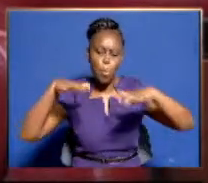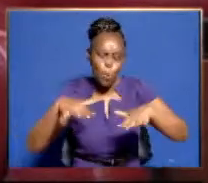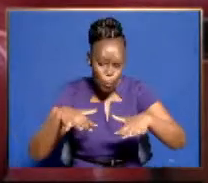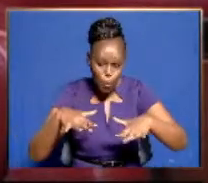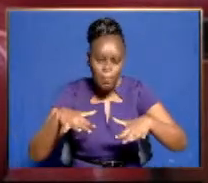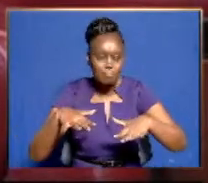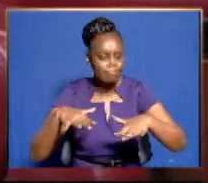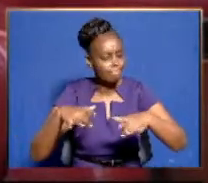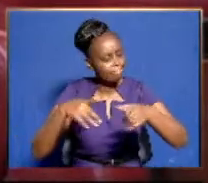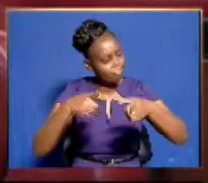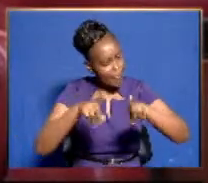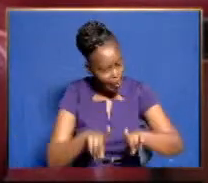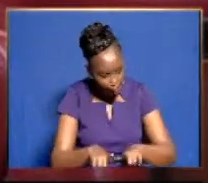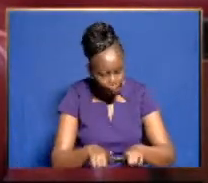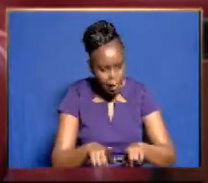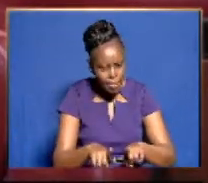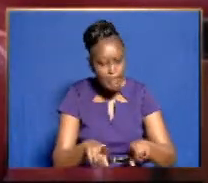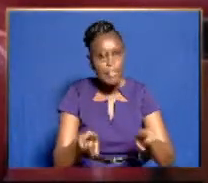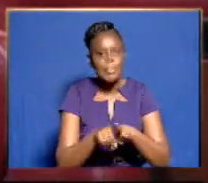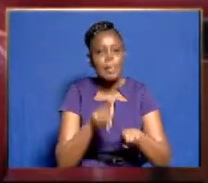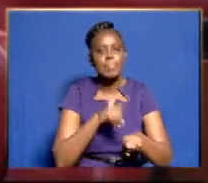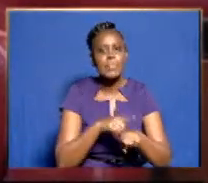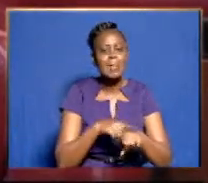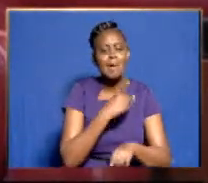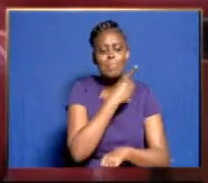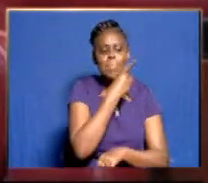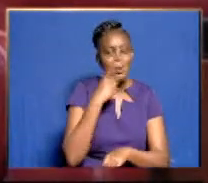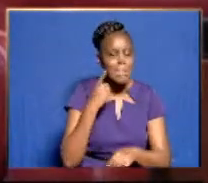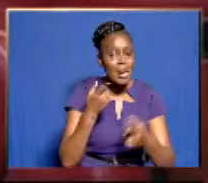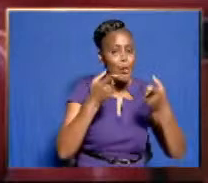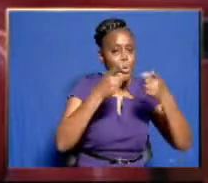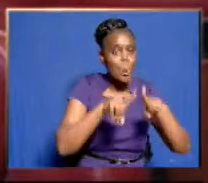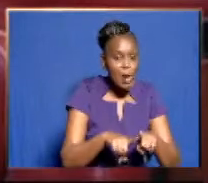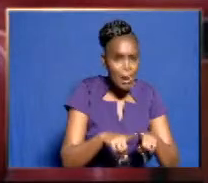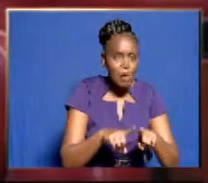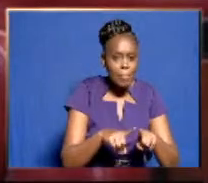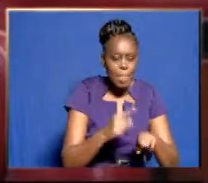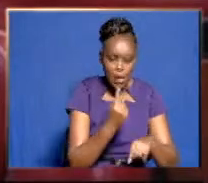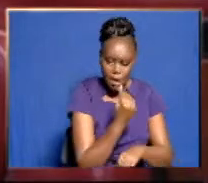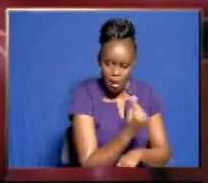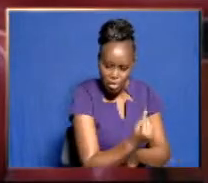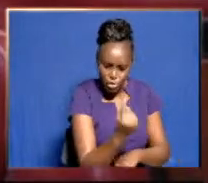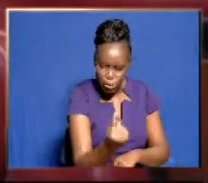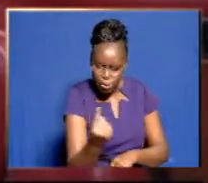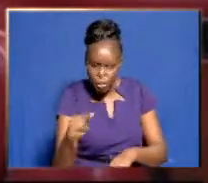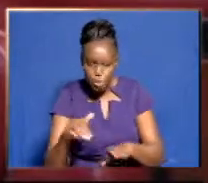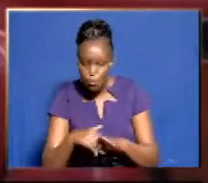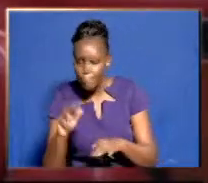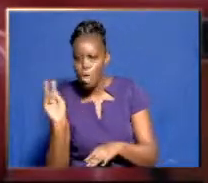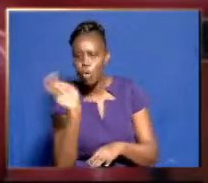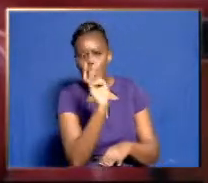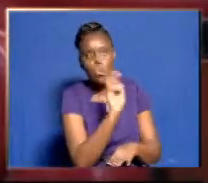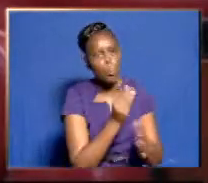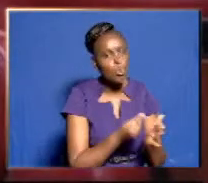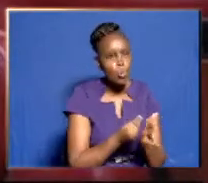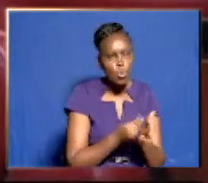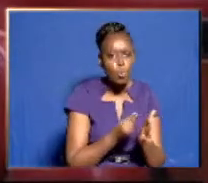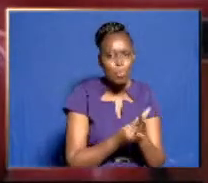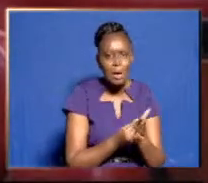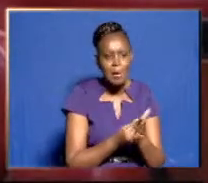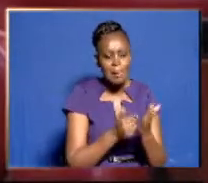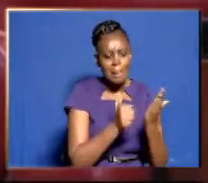every member of parliament will have to go into their own pockets to look for money. The rice, the